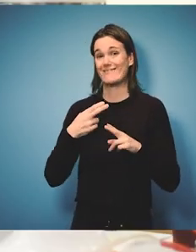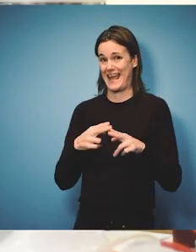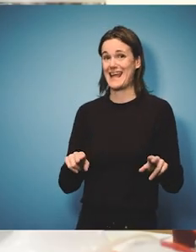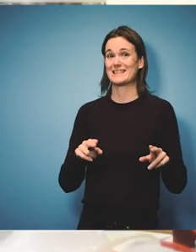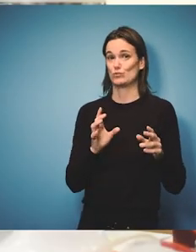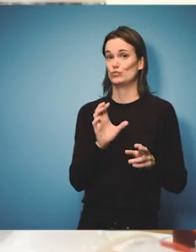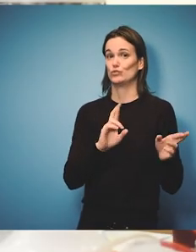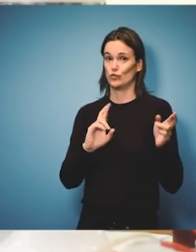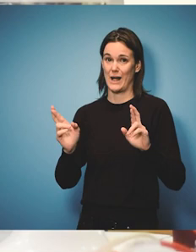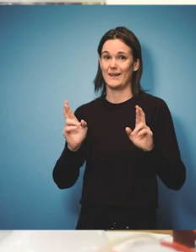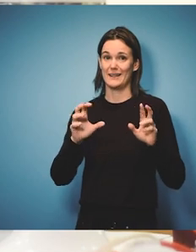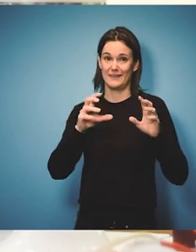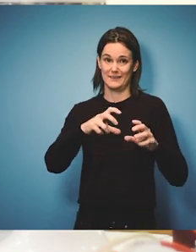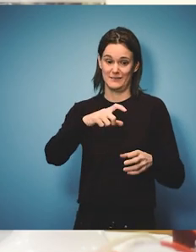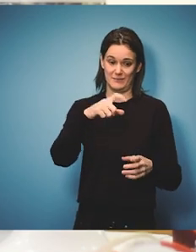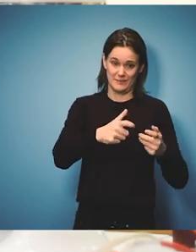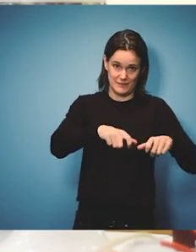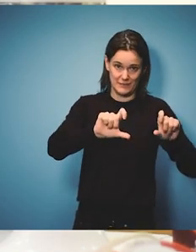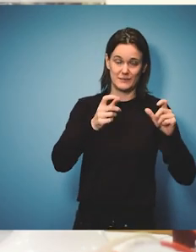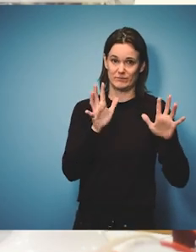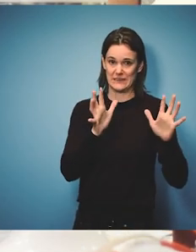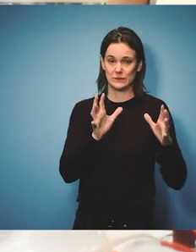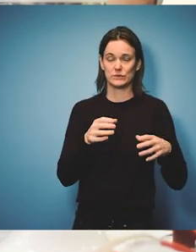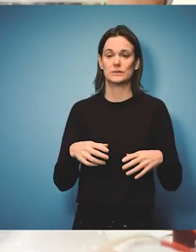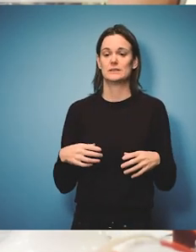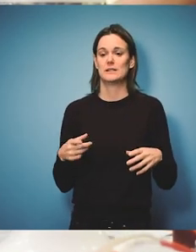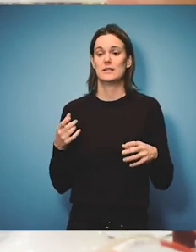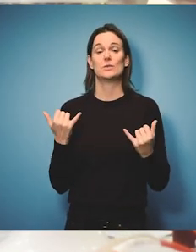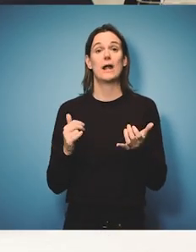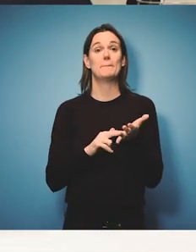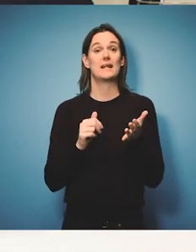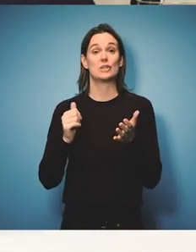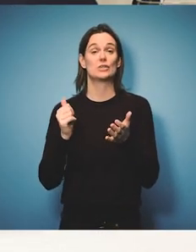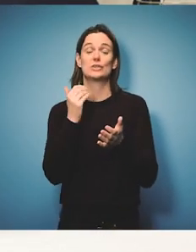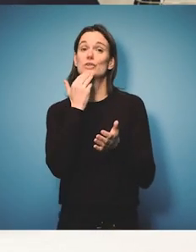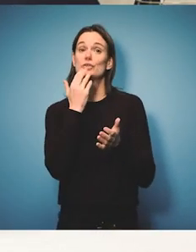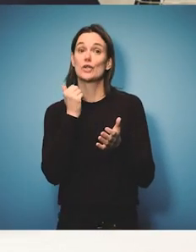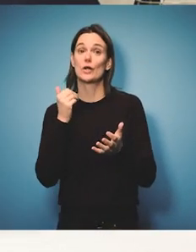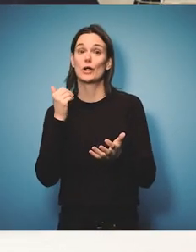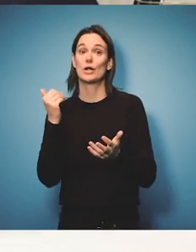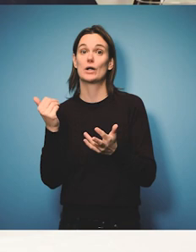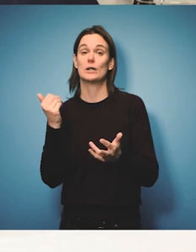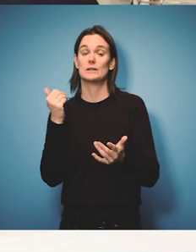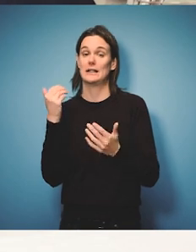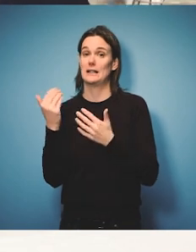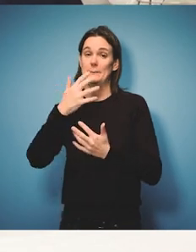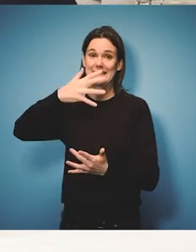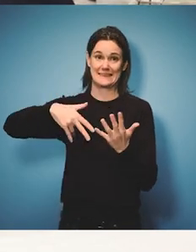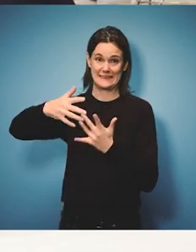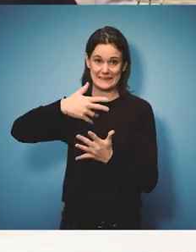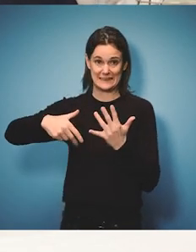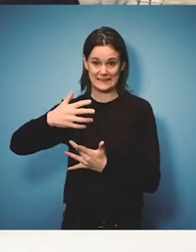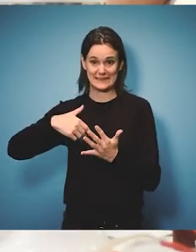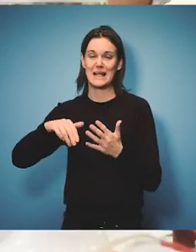subtle. So I already have my eggs cracked here. And what I'm going to do is I'm going to slowly incorporate my eggs into this butter